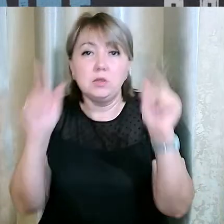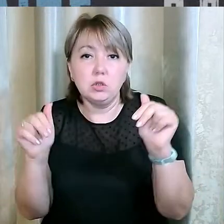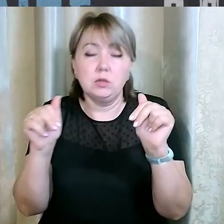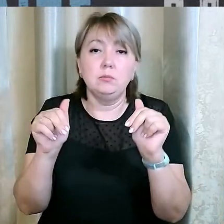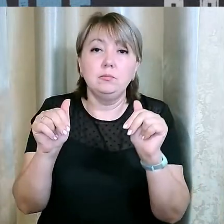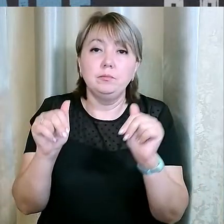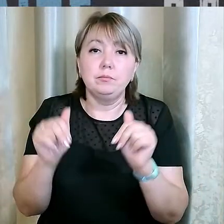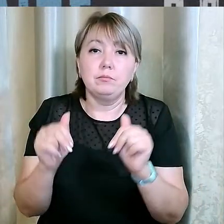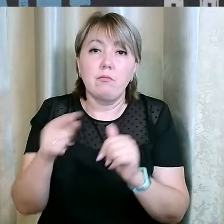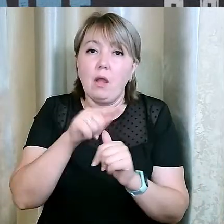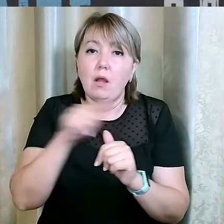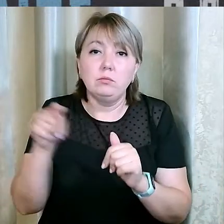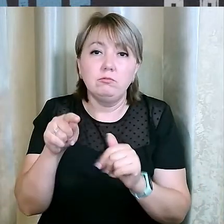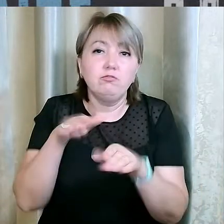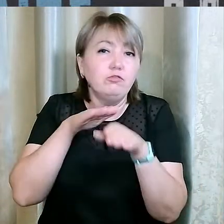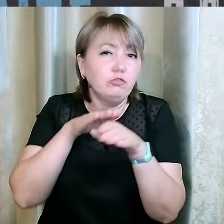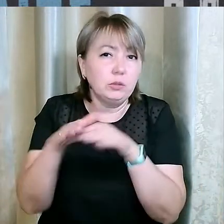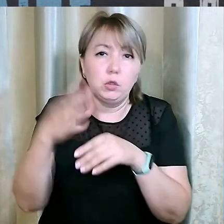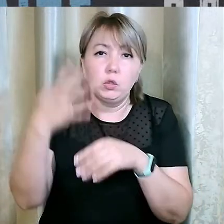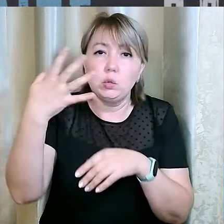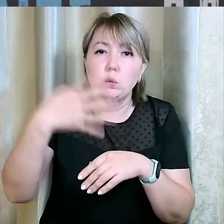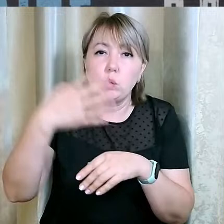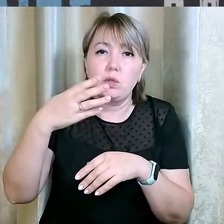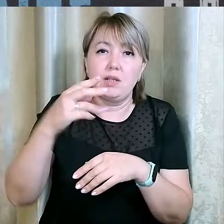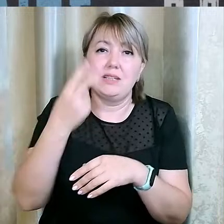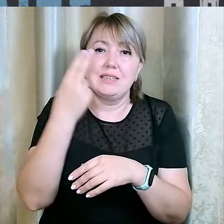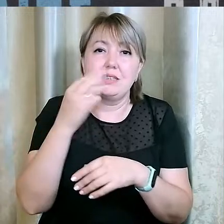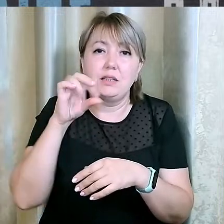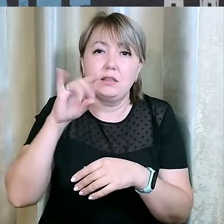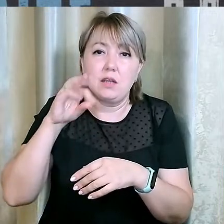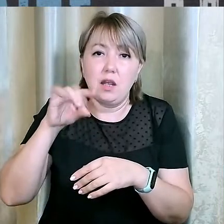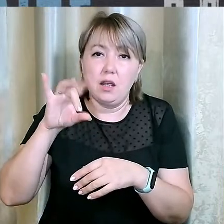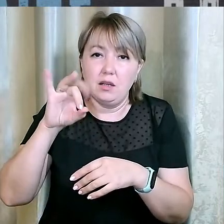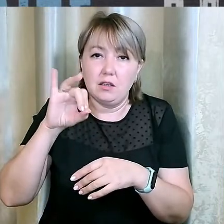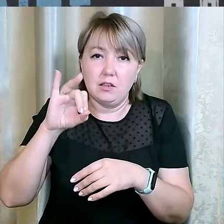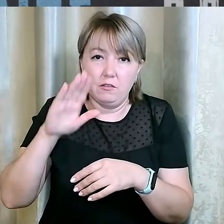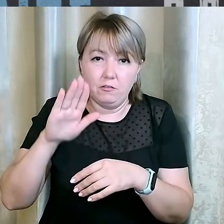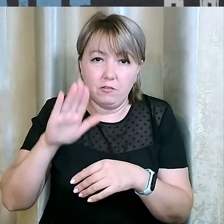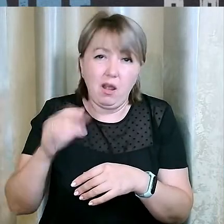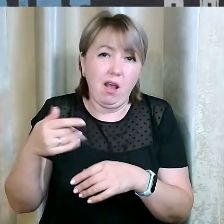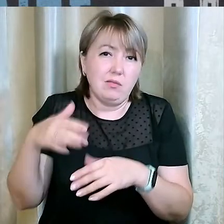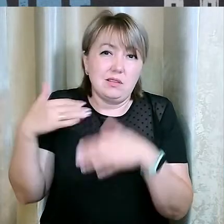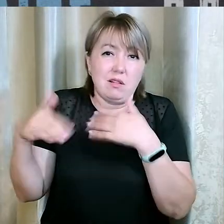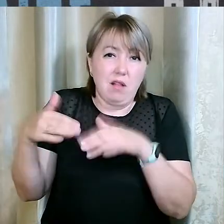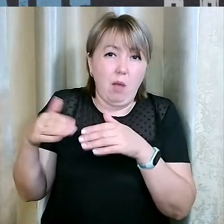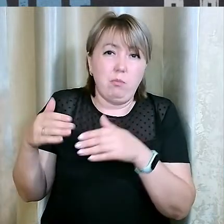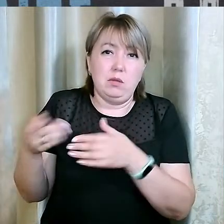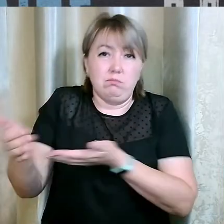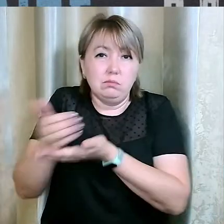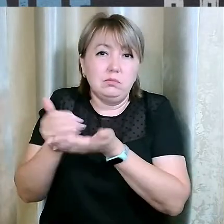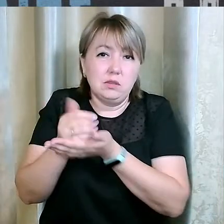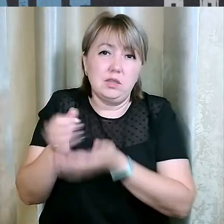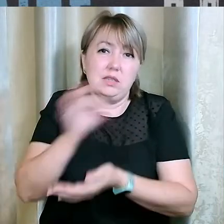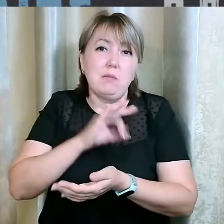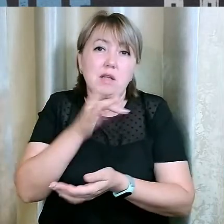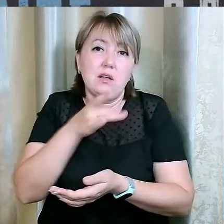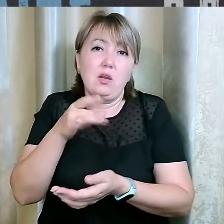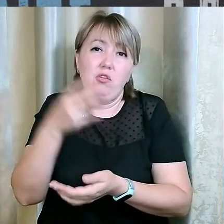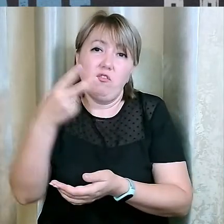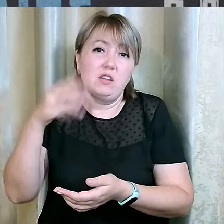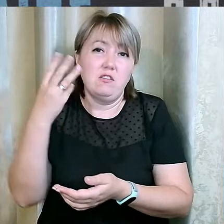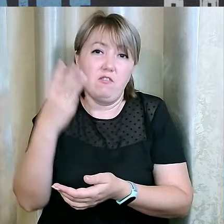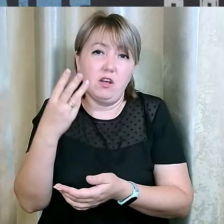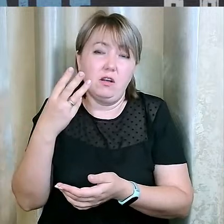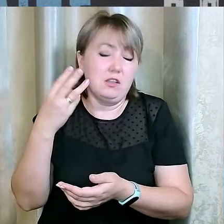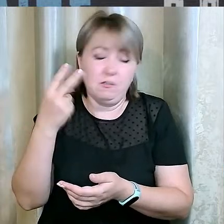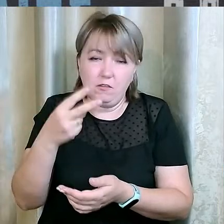160,000 tons of threshed of Ukrainian grain accordingly. Podilsky and Belgorod-Dnestrovsky district took the first places in terms